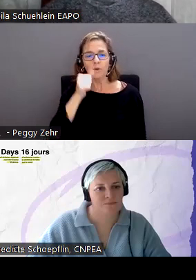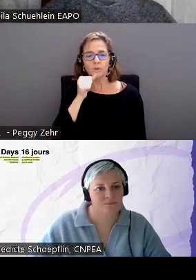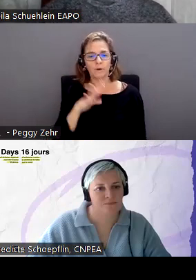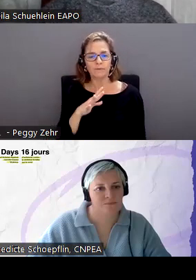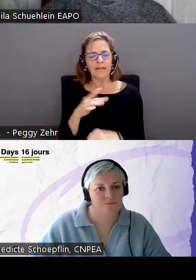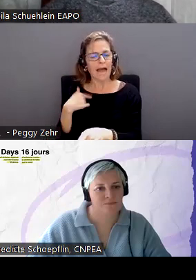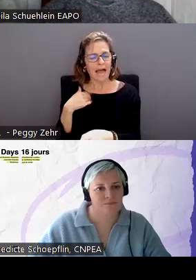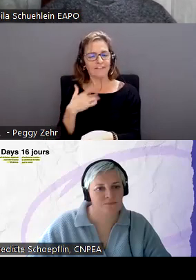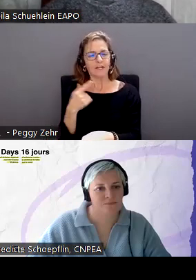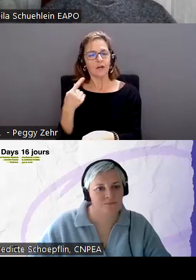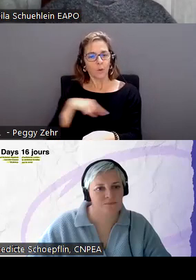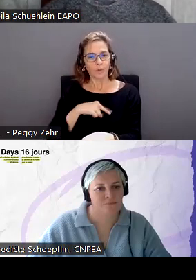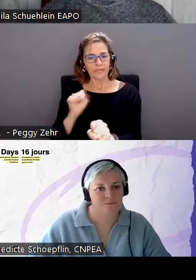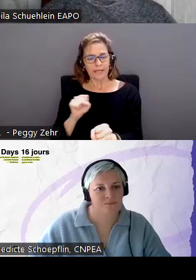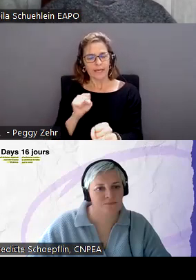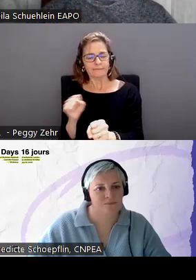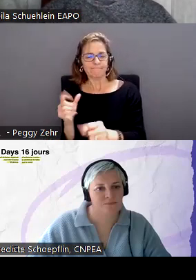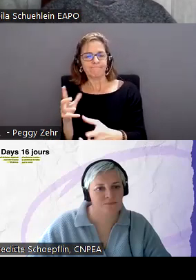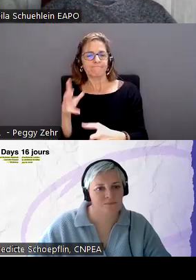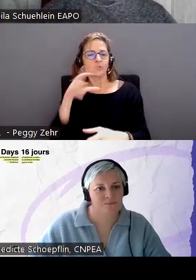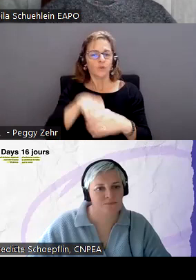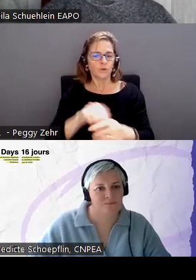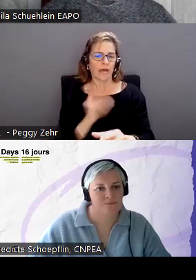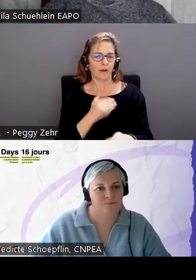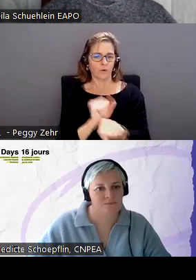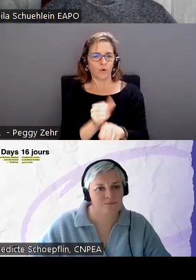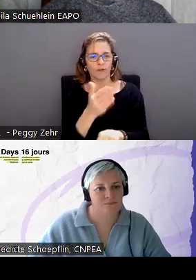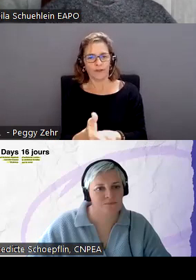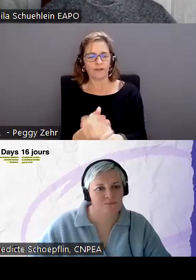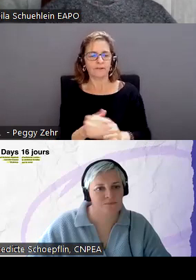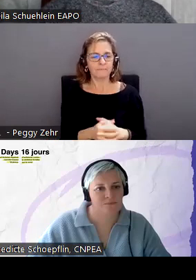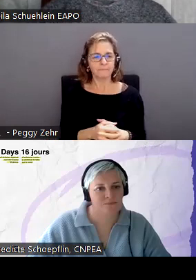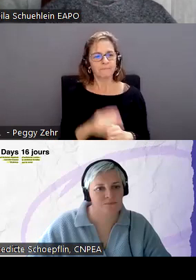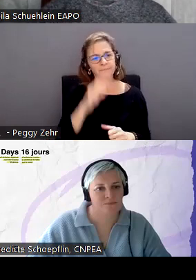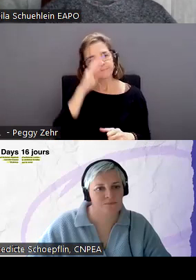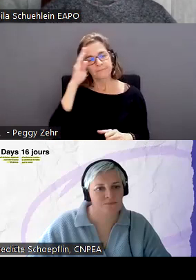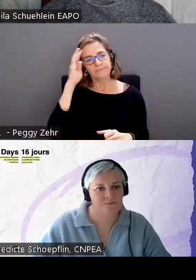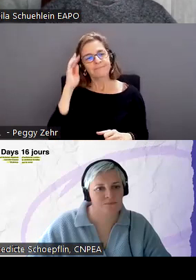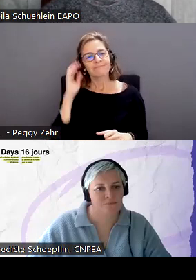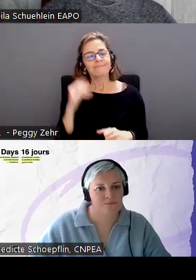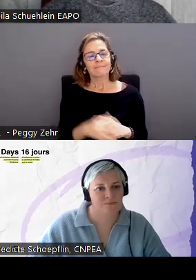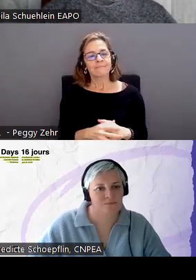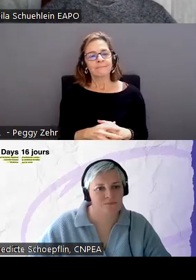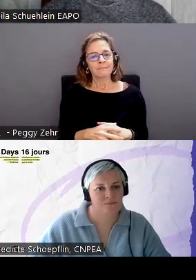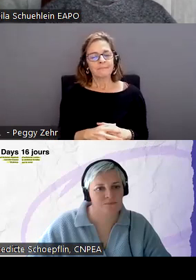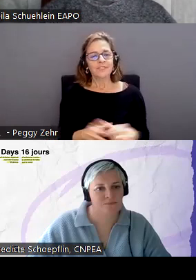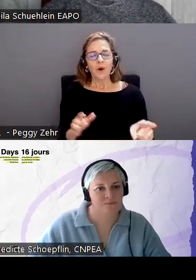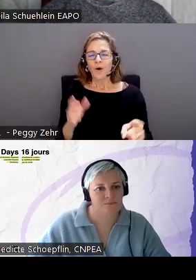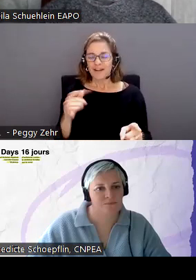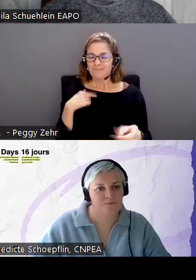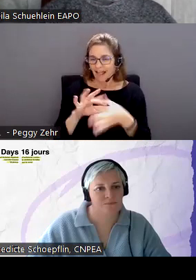a meaningful way. The idea of a self-reflection tool, just asking about, what do I